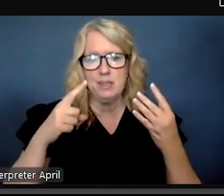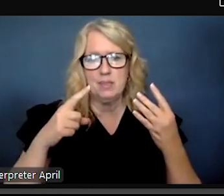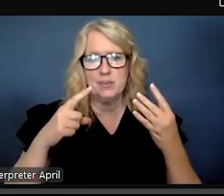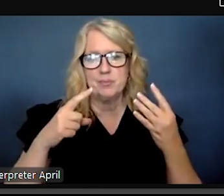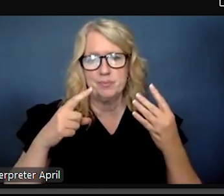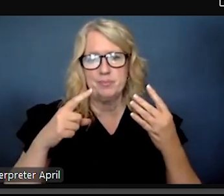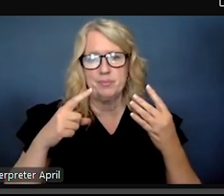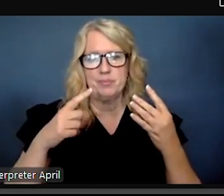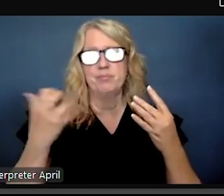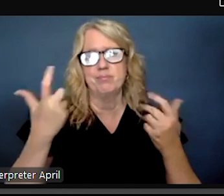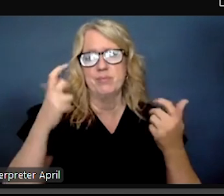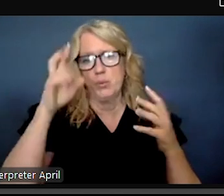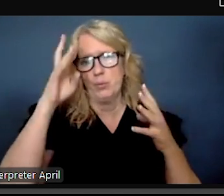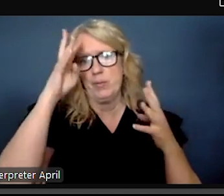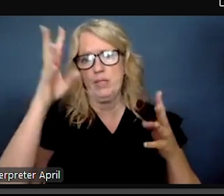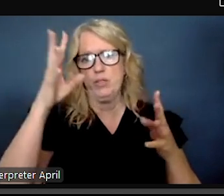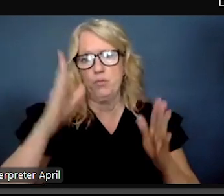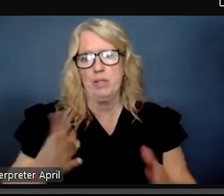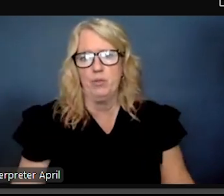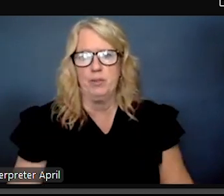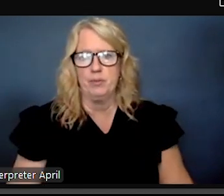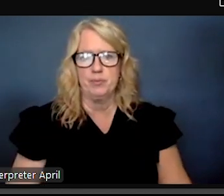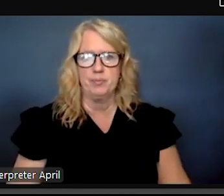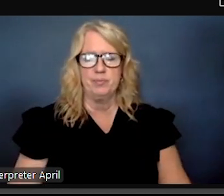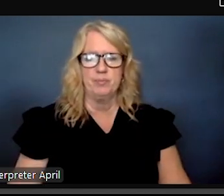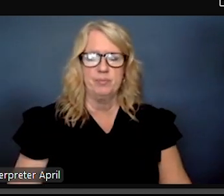the innovator here.